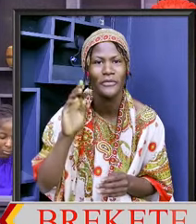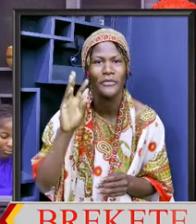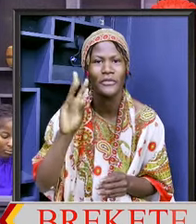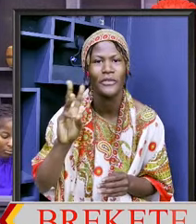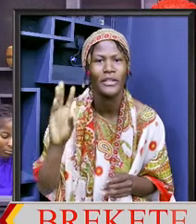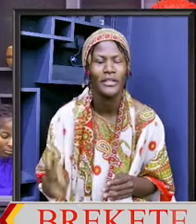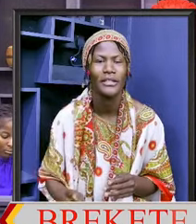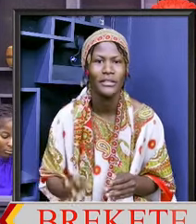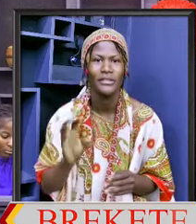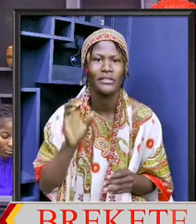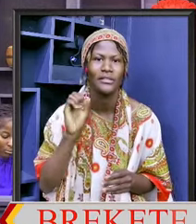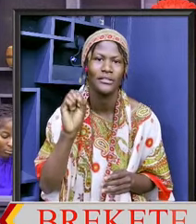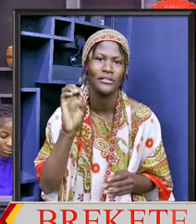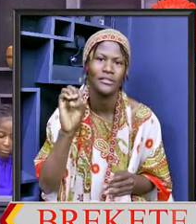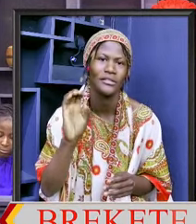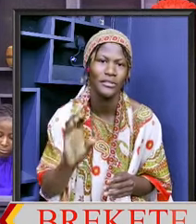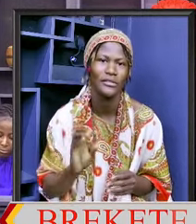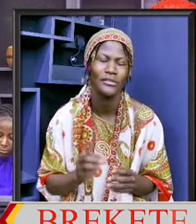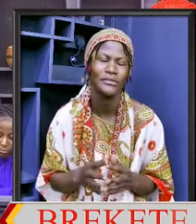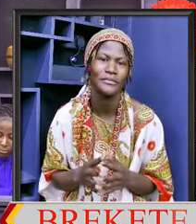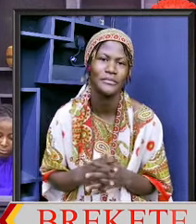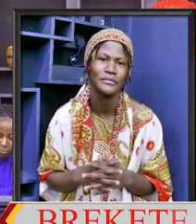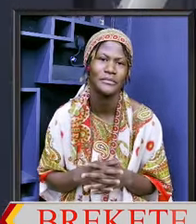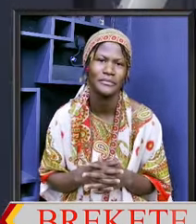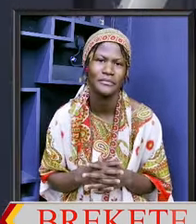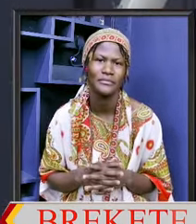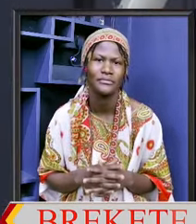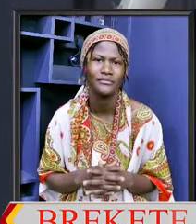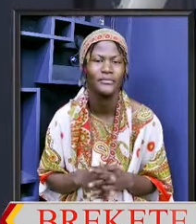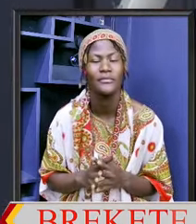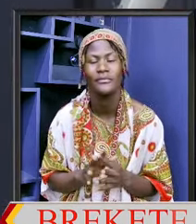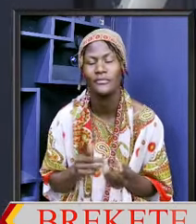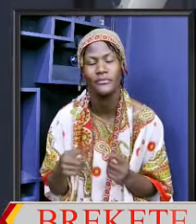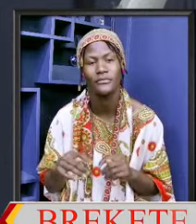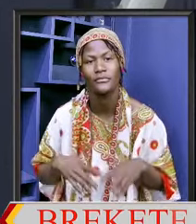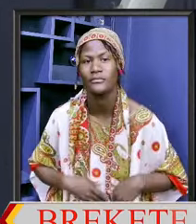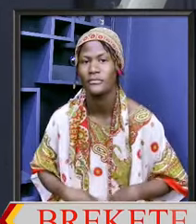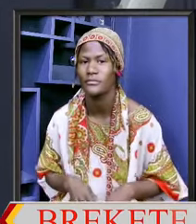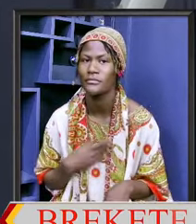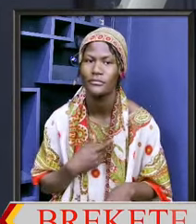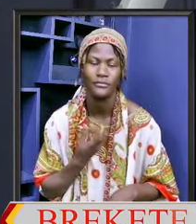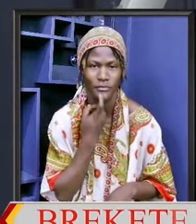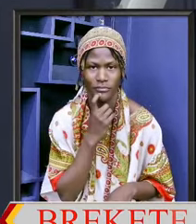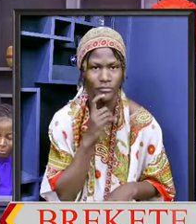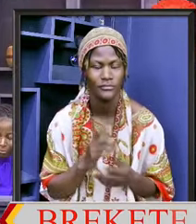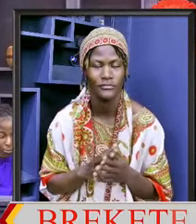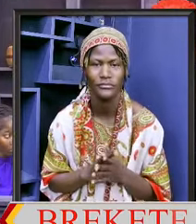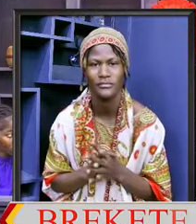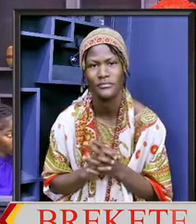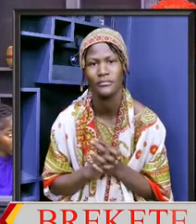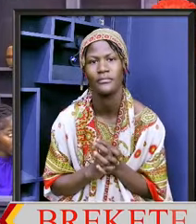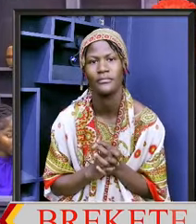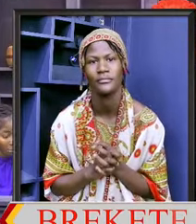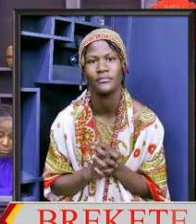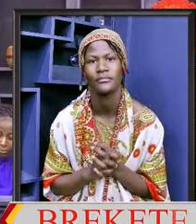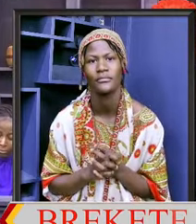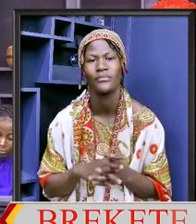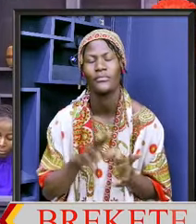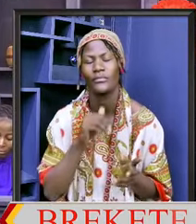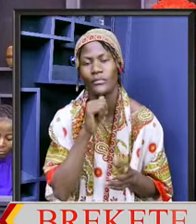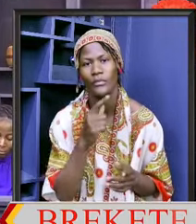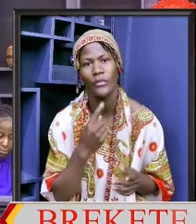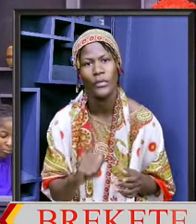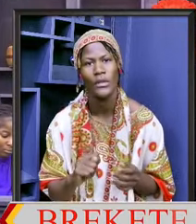But that's who it did. This one tire me, my ordinary President. You know, because nothing stop you